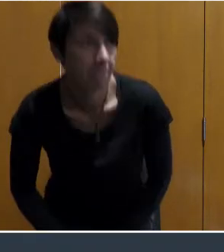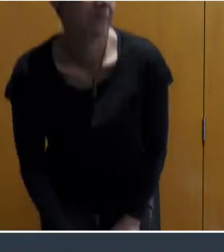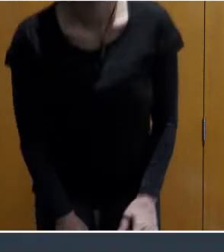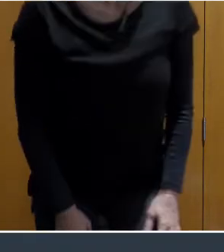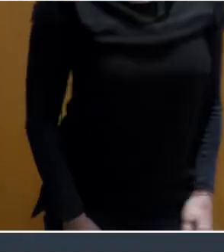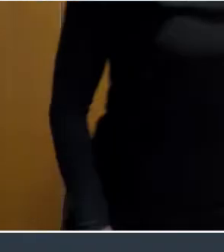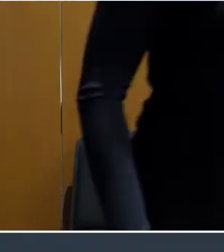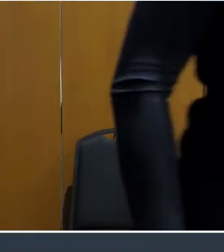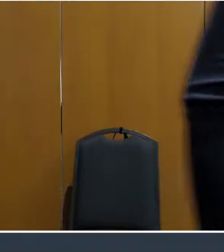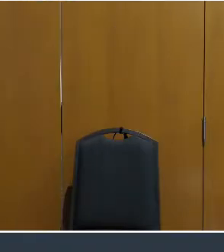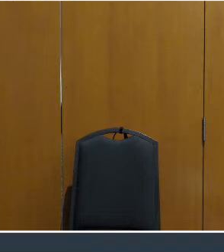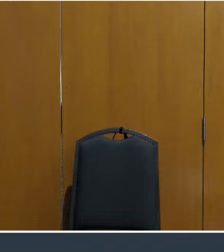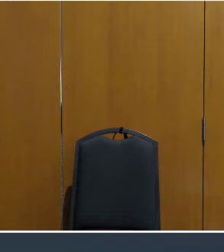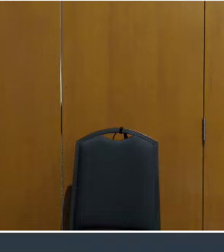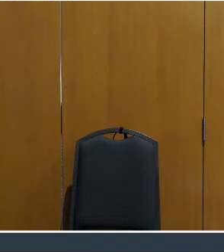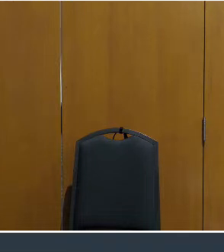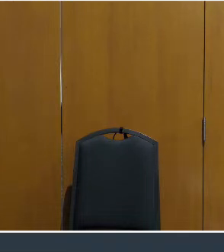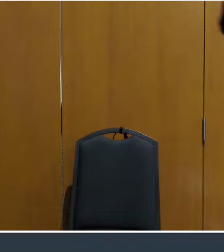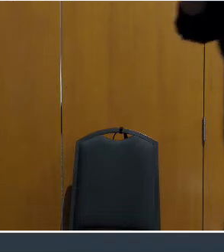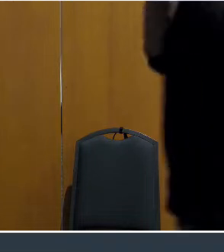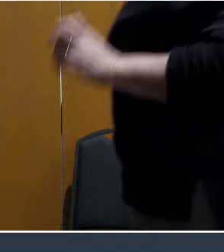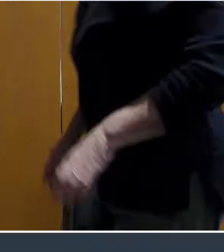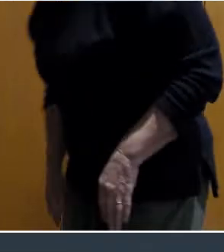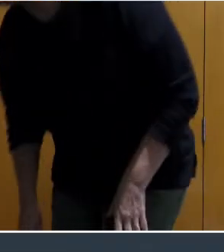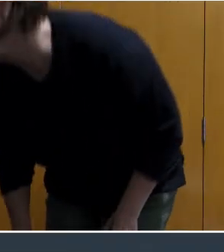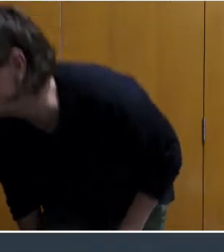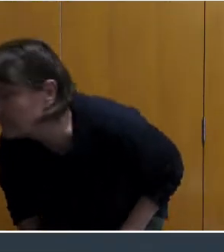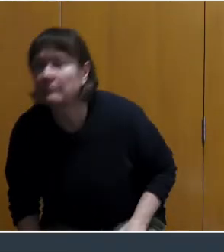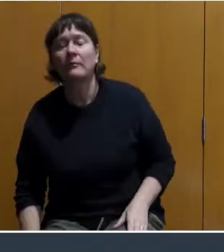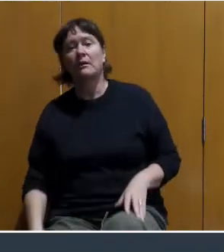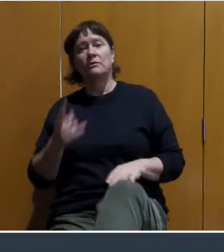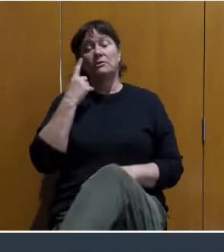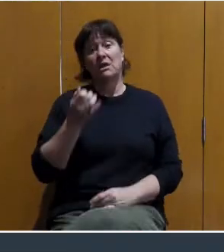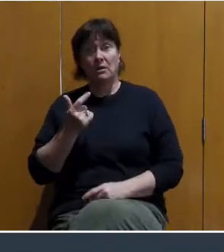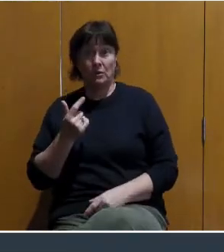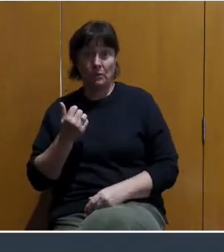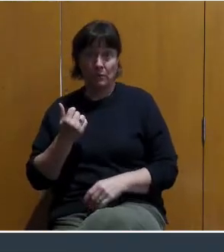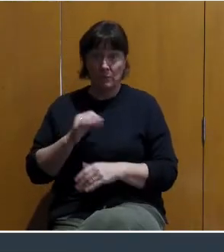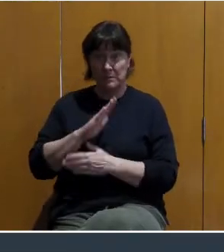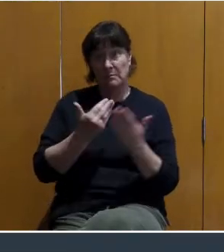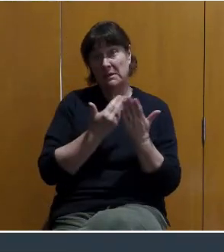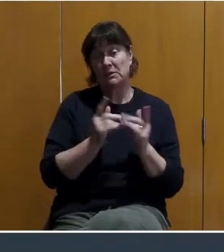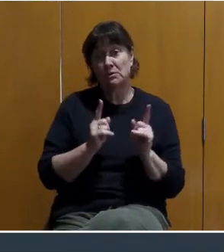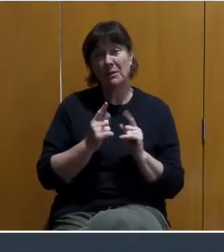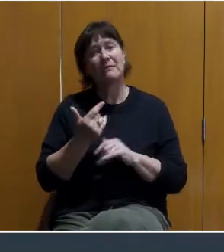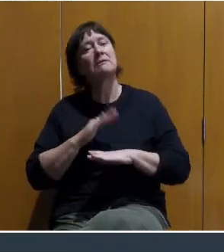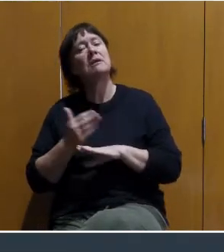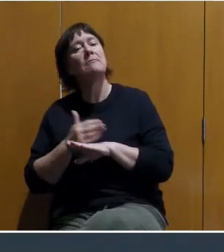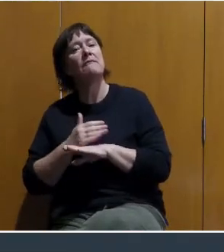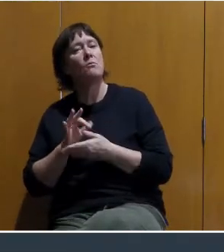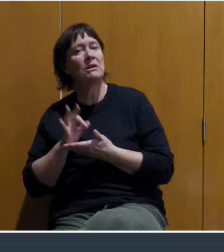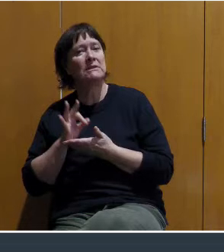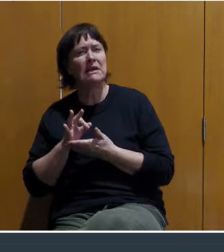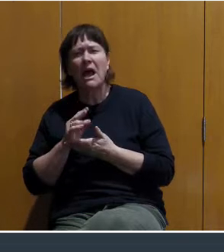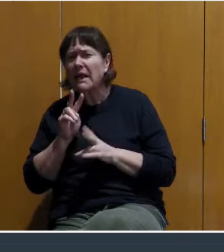making a submission to us today? Because we could do that now. We have a little bit of time before our morning tea break. I can't read